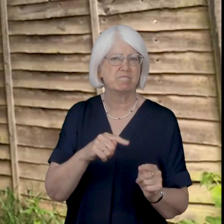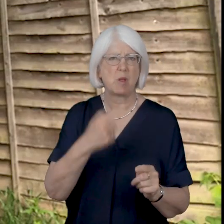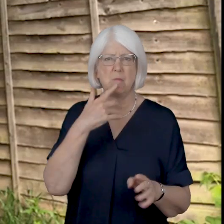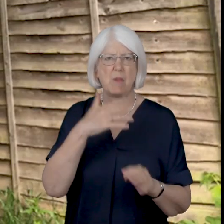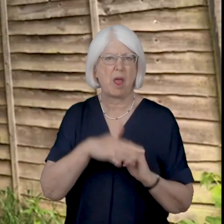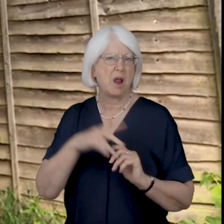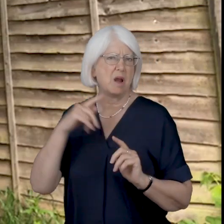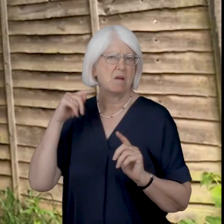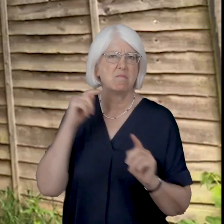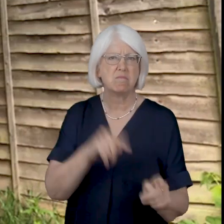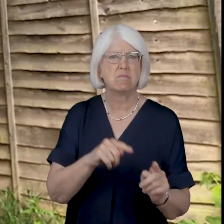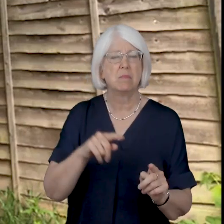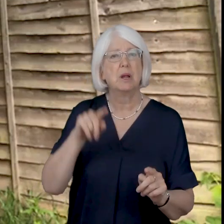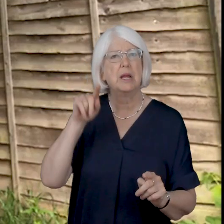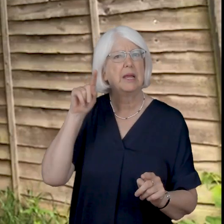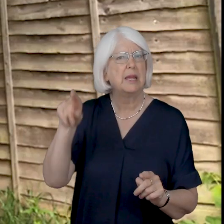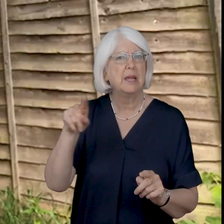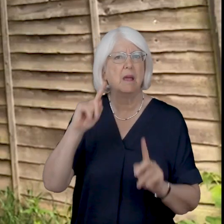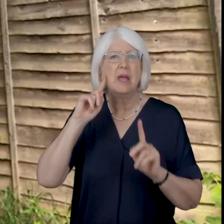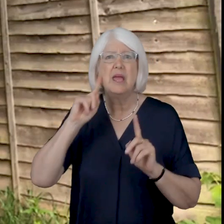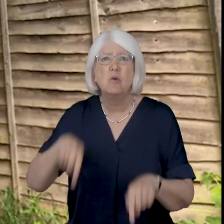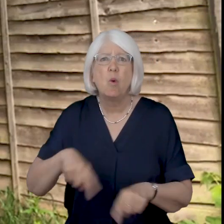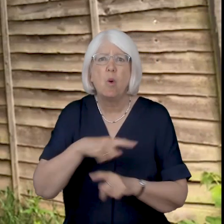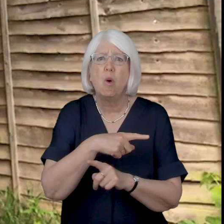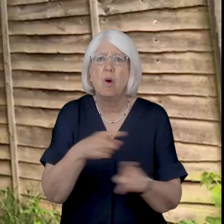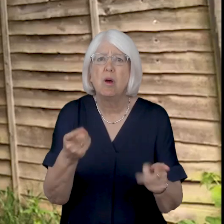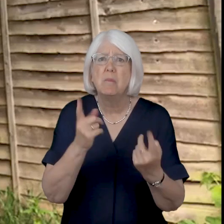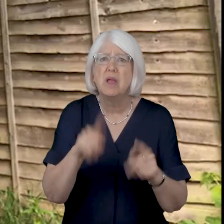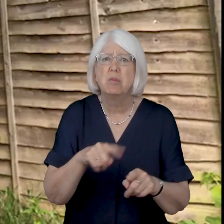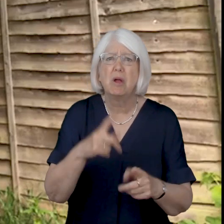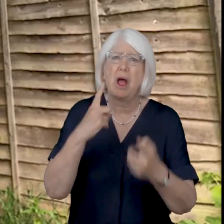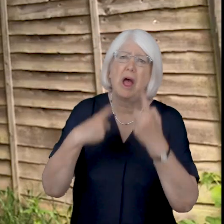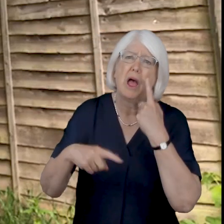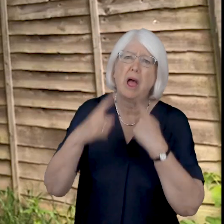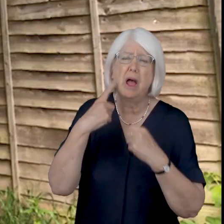remembers. He does not ignore the cries of the afflicted.